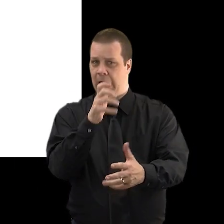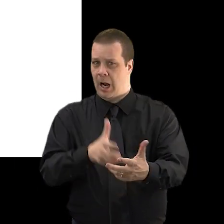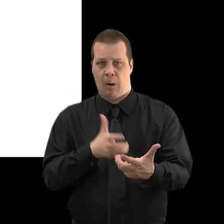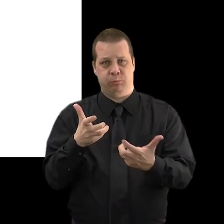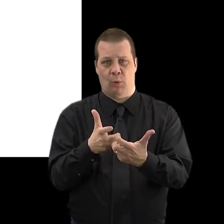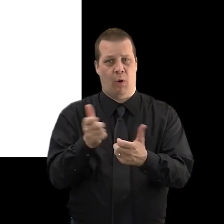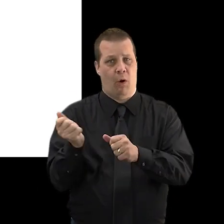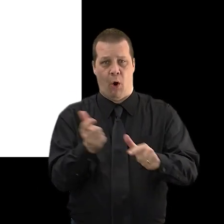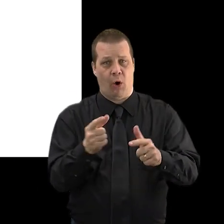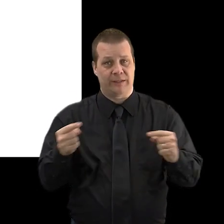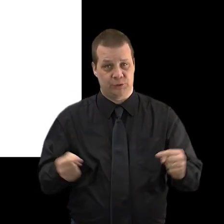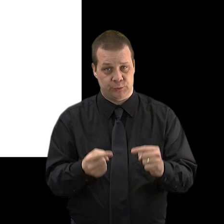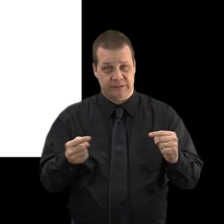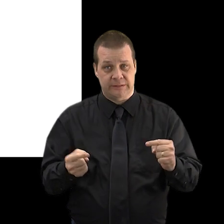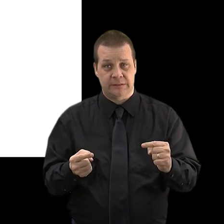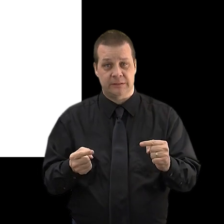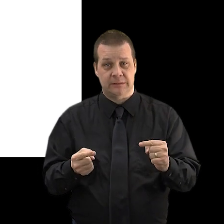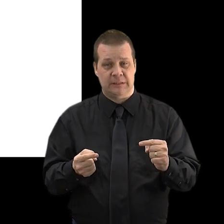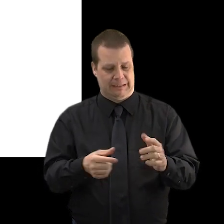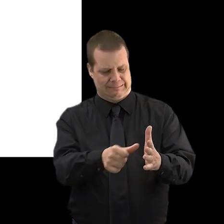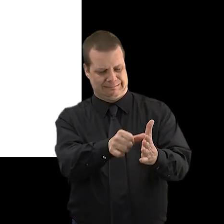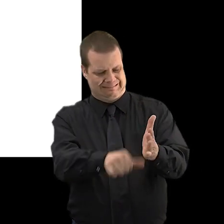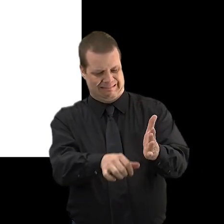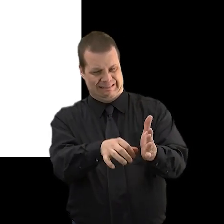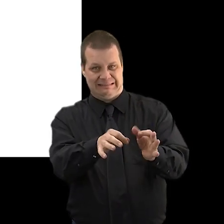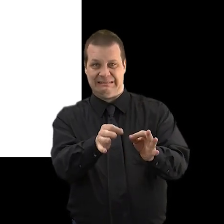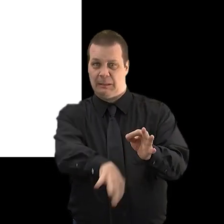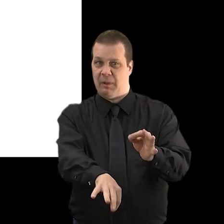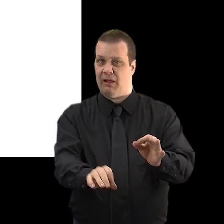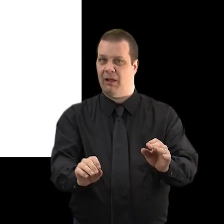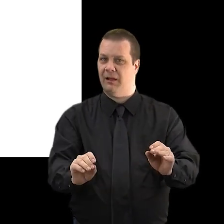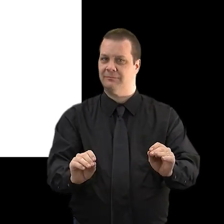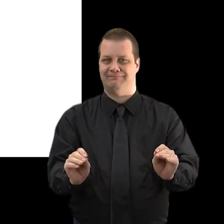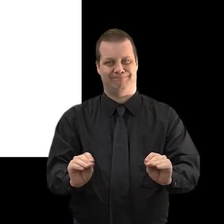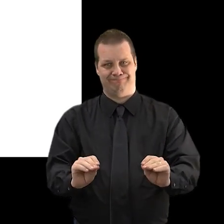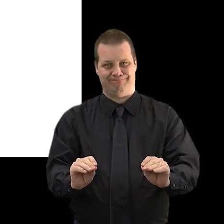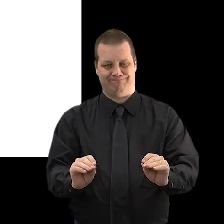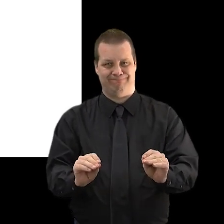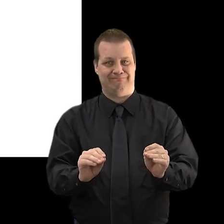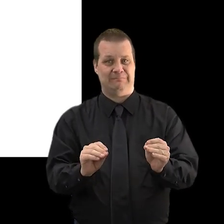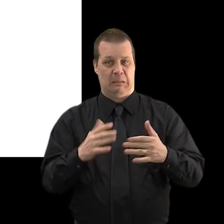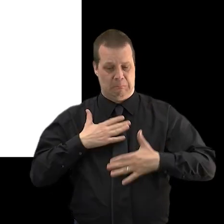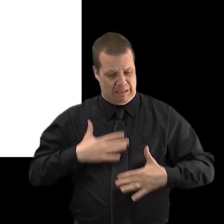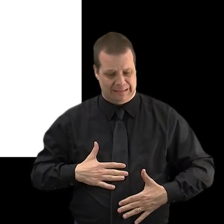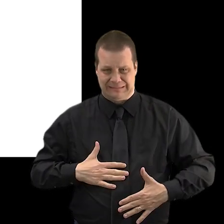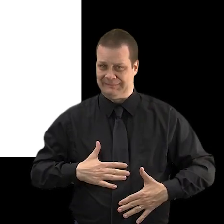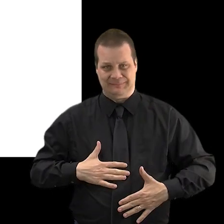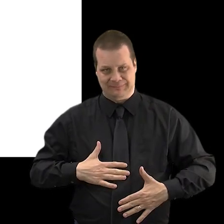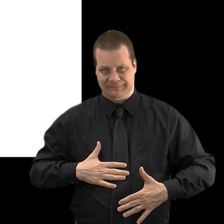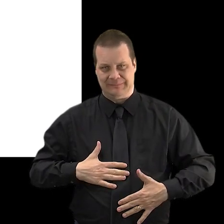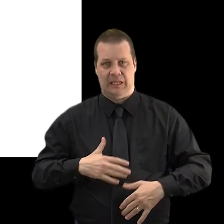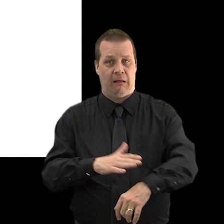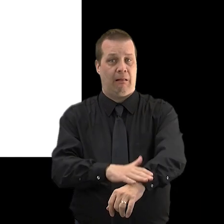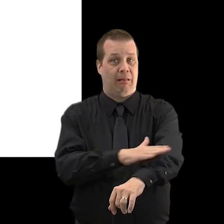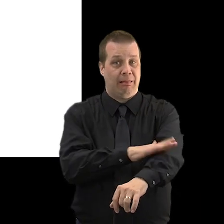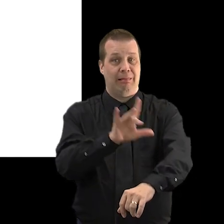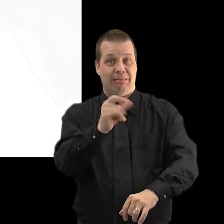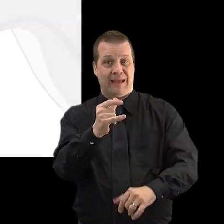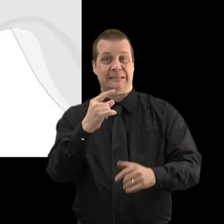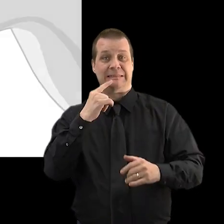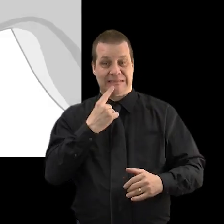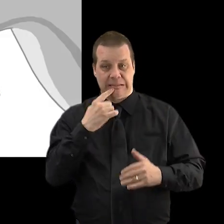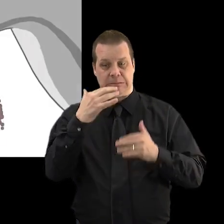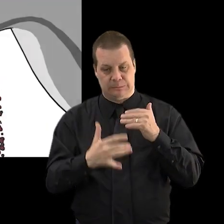it for a minor injury or on the trunk of the body. But for life-threatening bleeding on the arms and legs, don't be afraid to use a